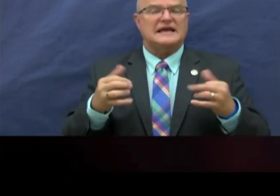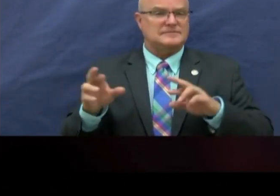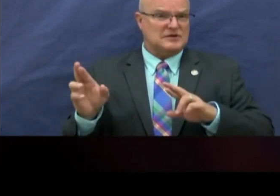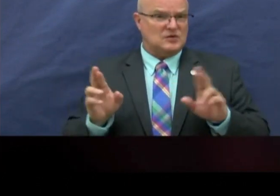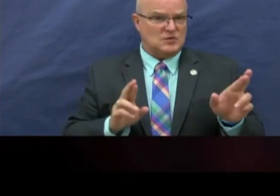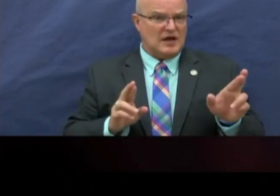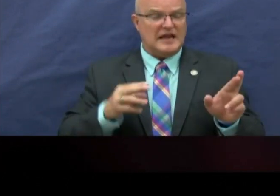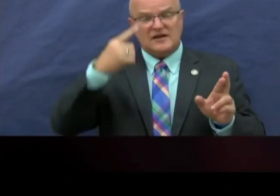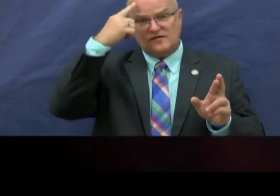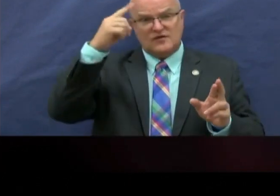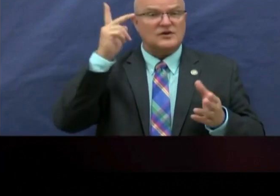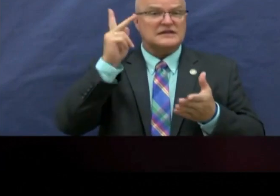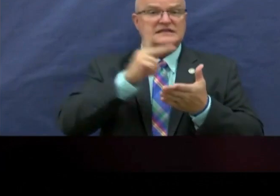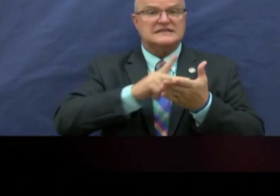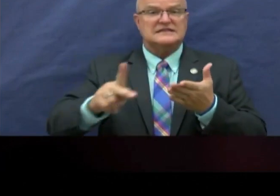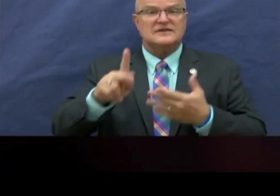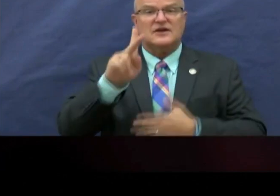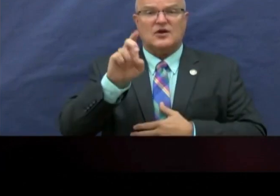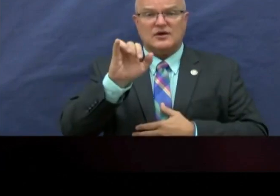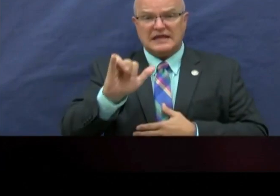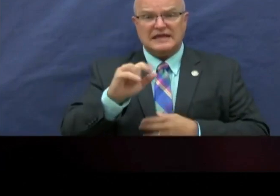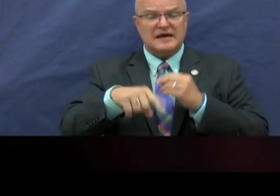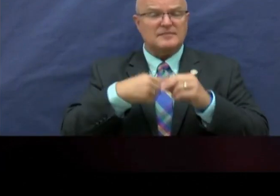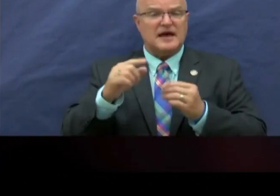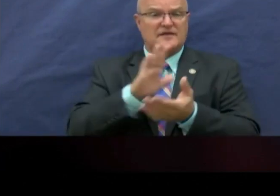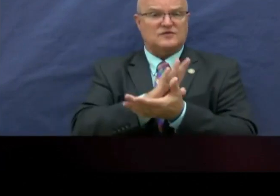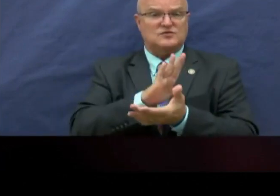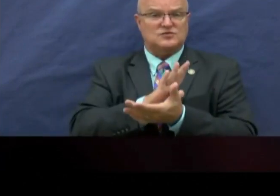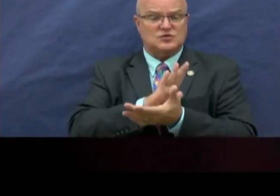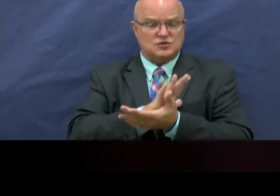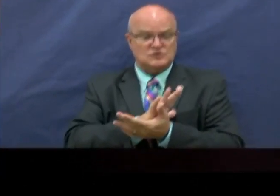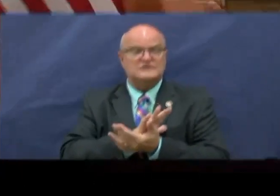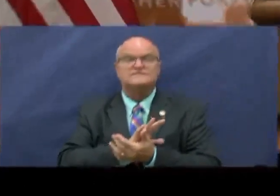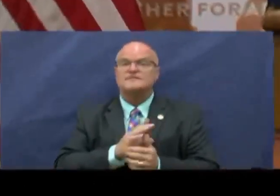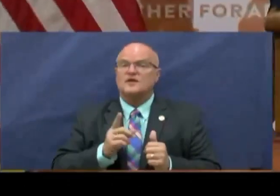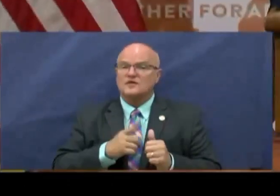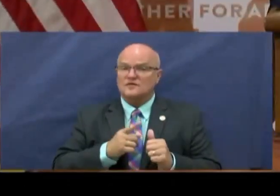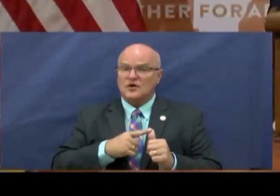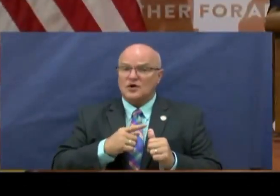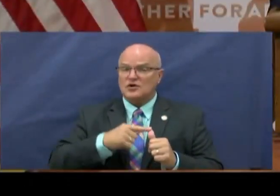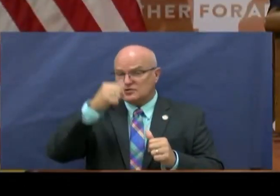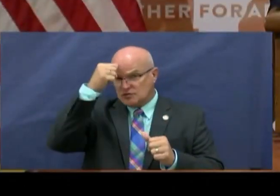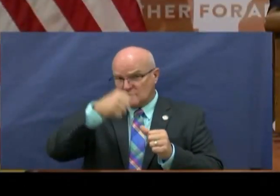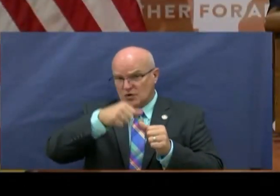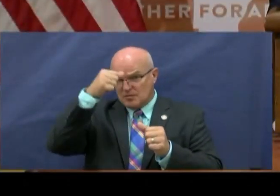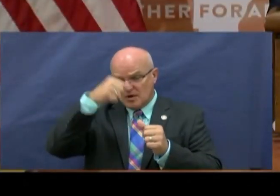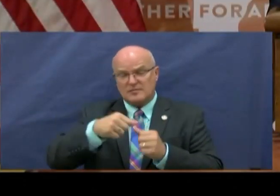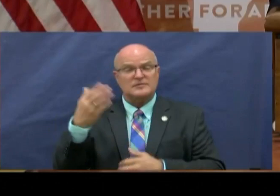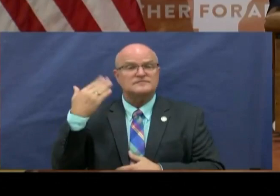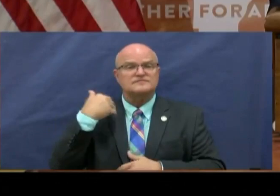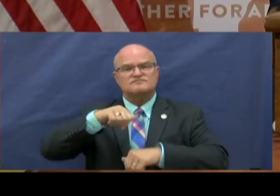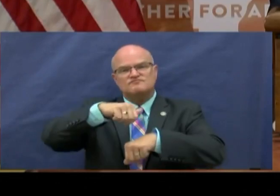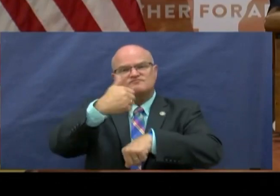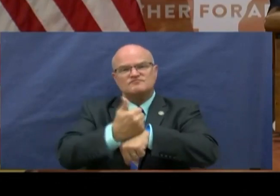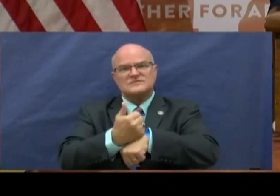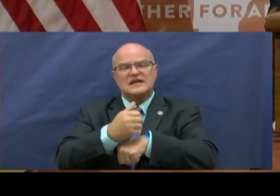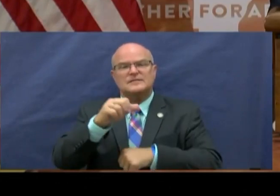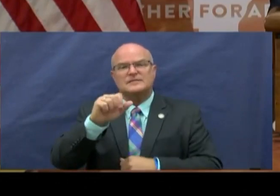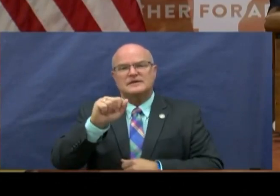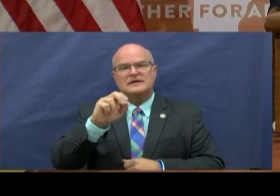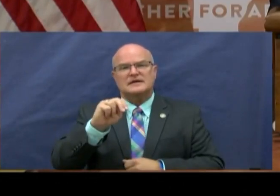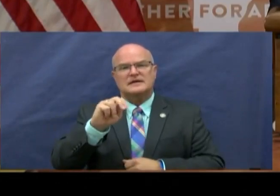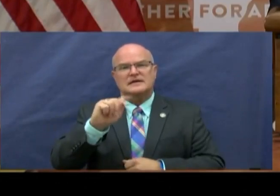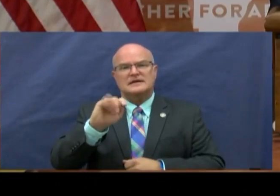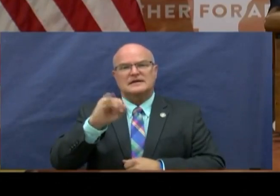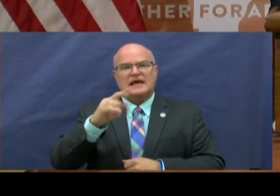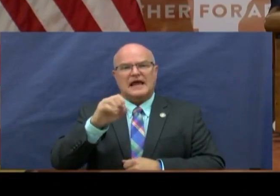Secretary Key's comments on our schools. First, you'll recall that we set up an antigen